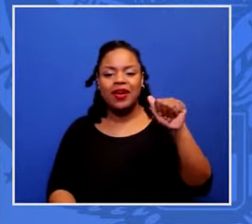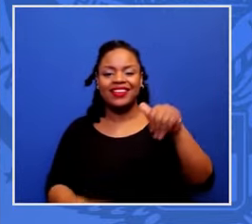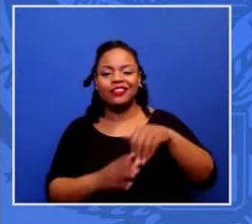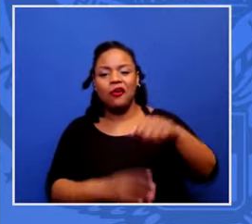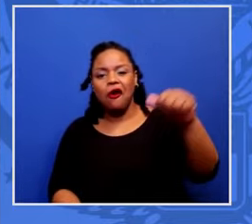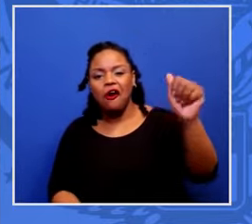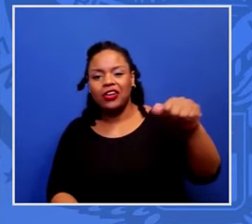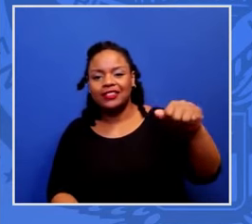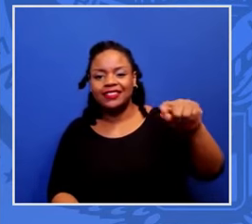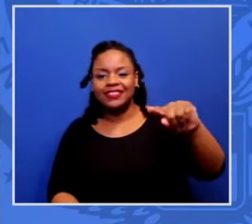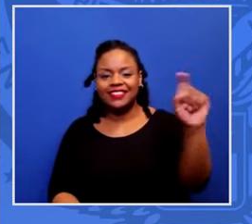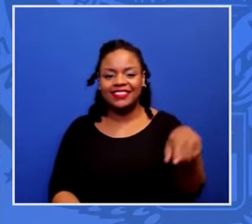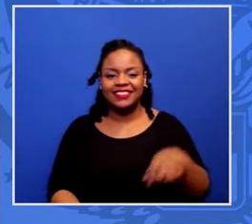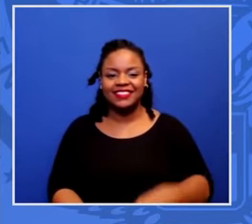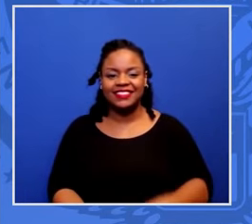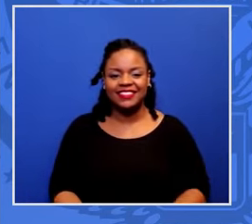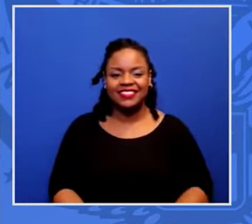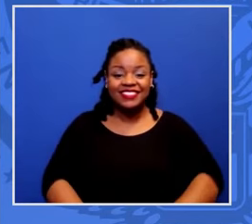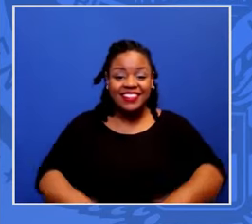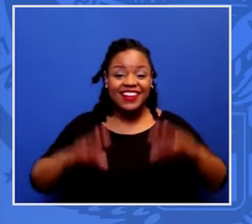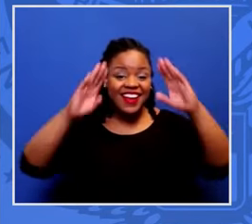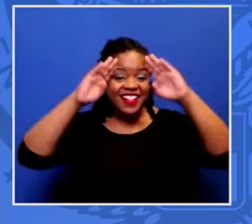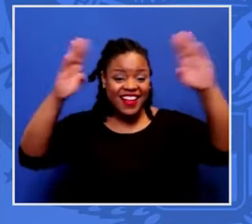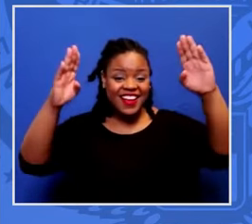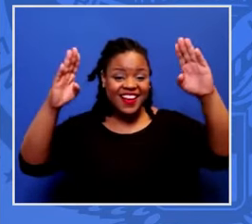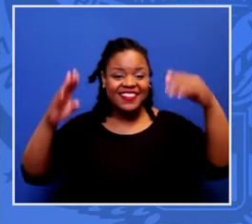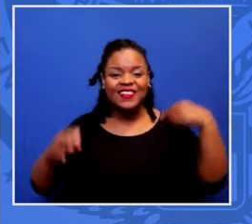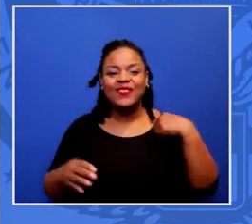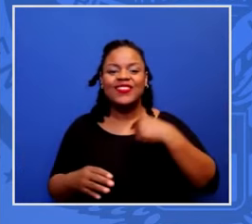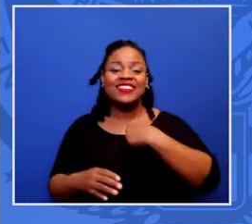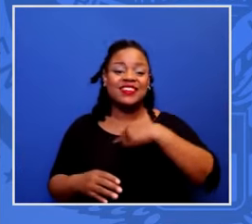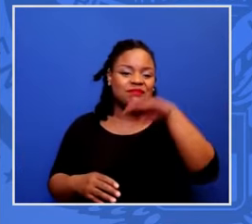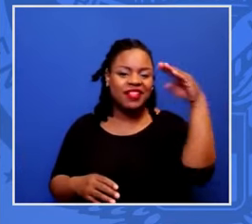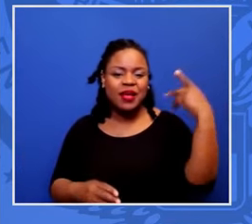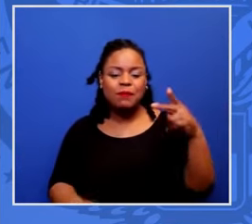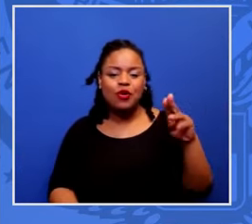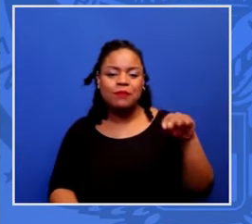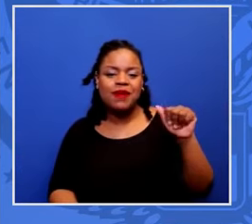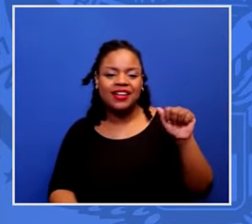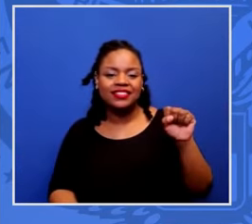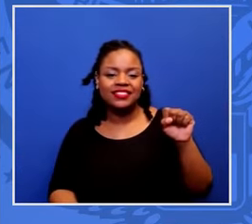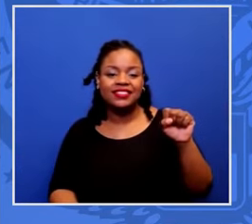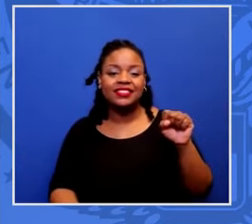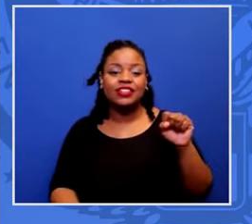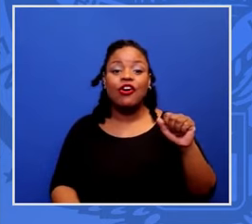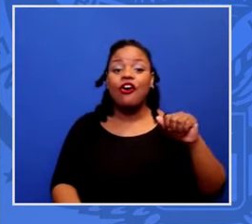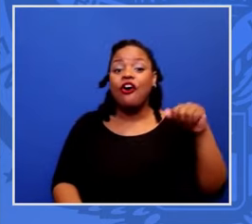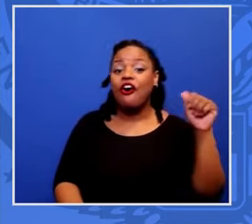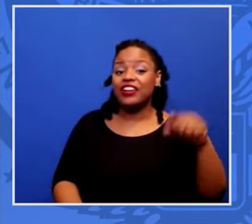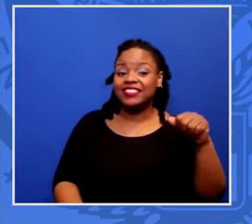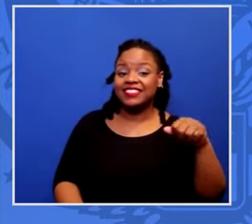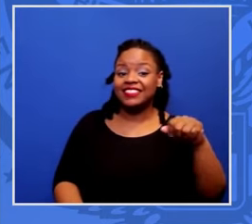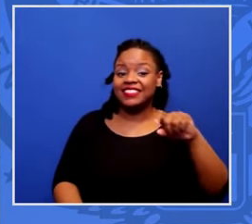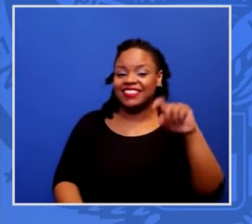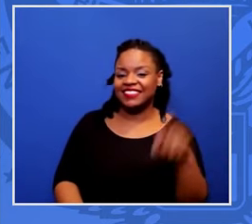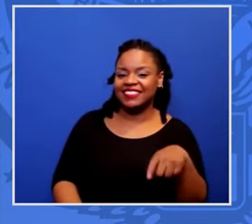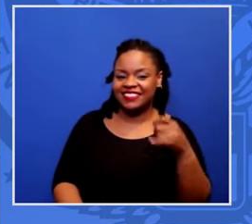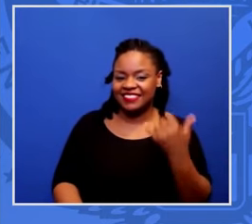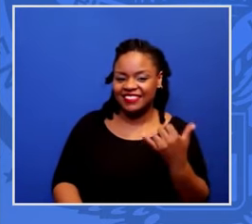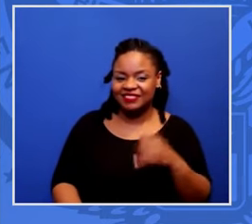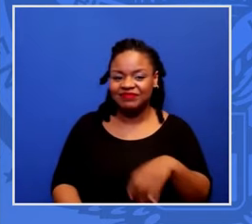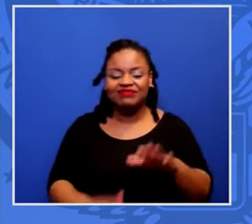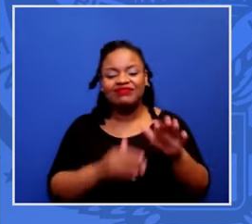Hello, we're the Black Pumas from Austin, Texas. Congratulations to President Biden and Vice President Harris on this historic